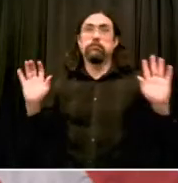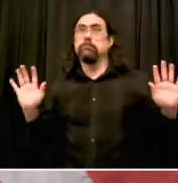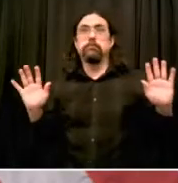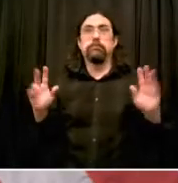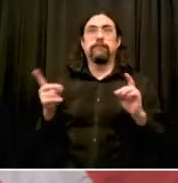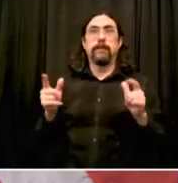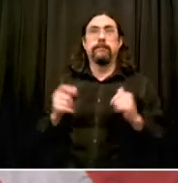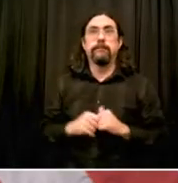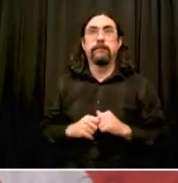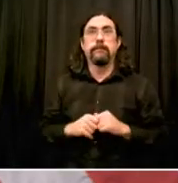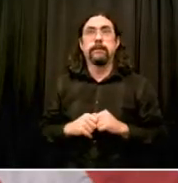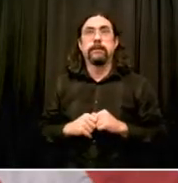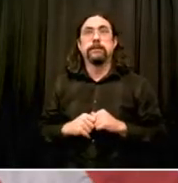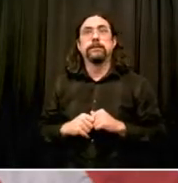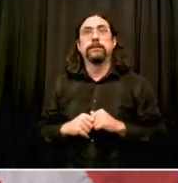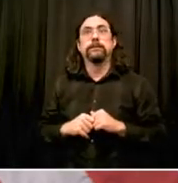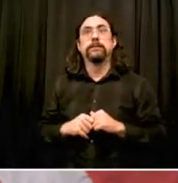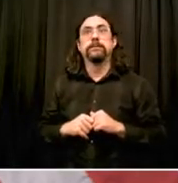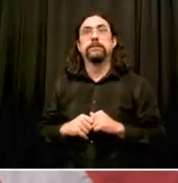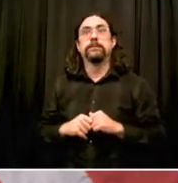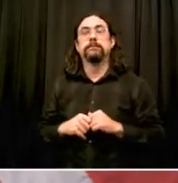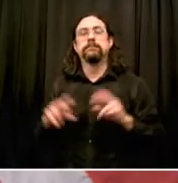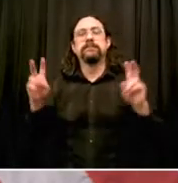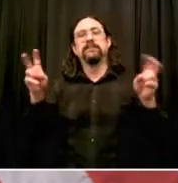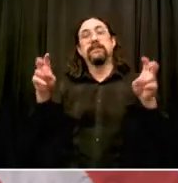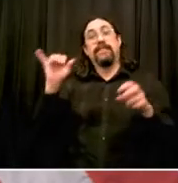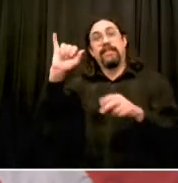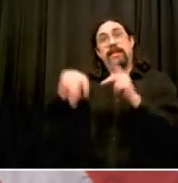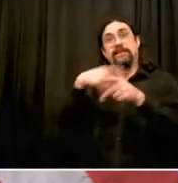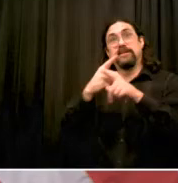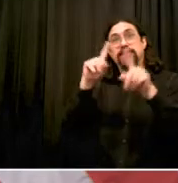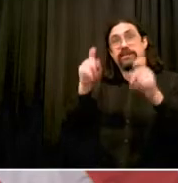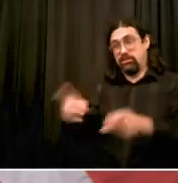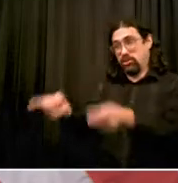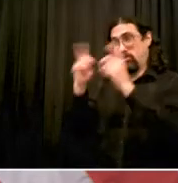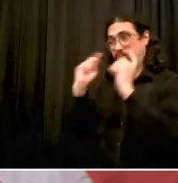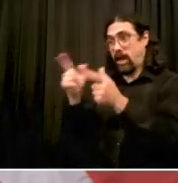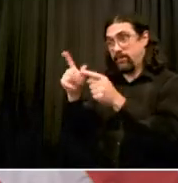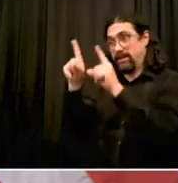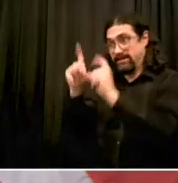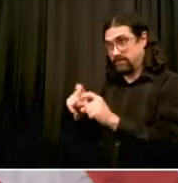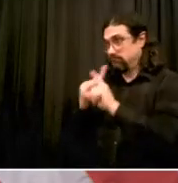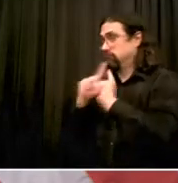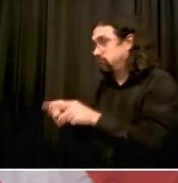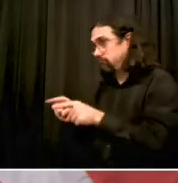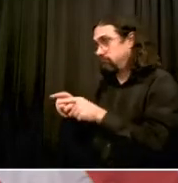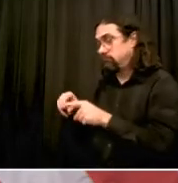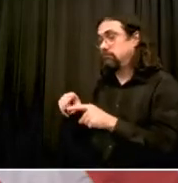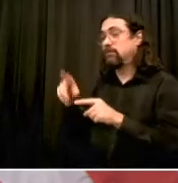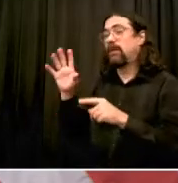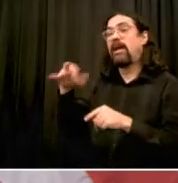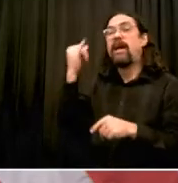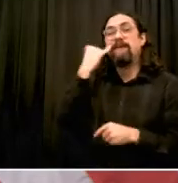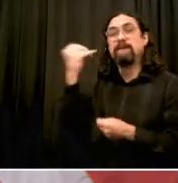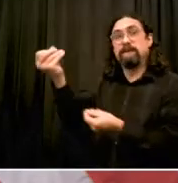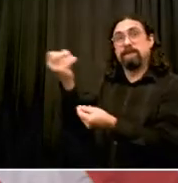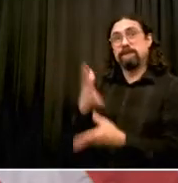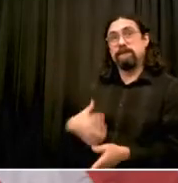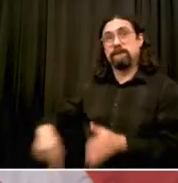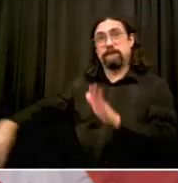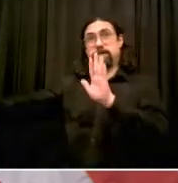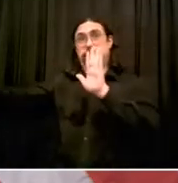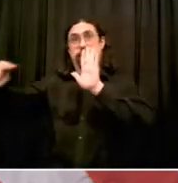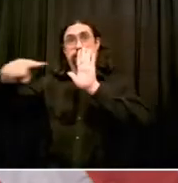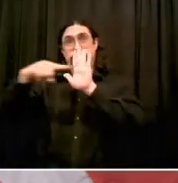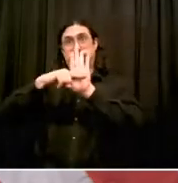rapid turnaround we have now. So we are doing an additional confirmatory PCR test to make sure that we're getting the completely accurate information to all New